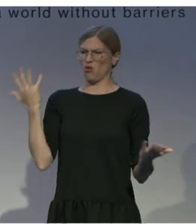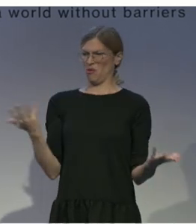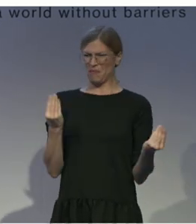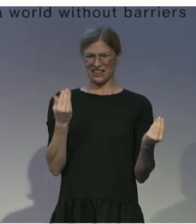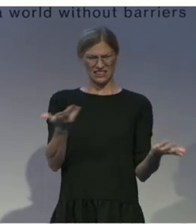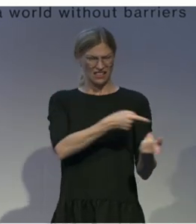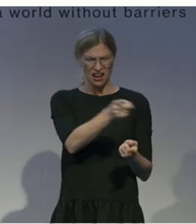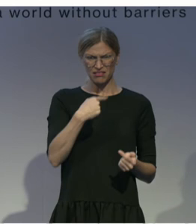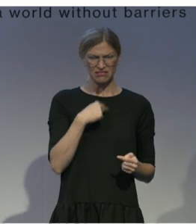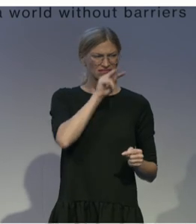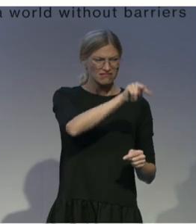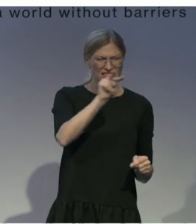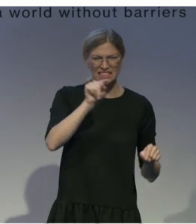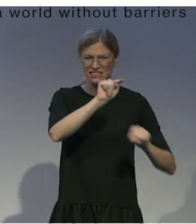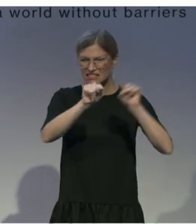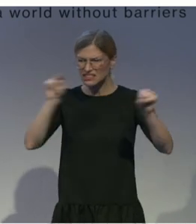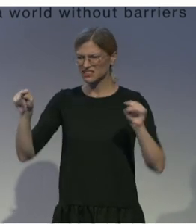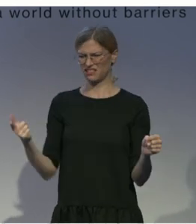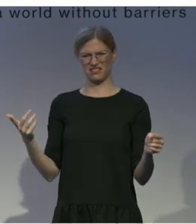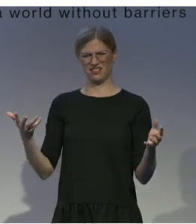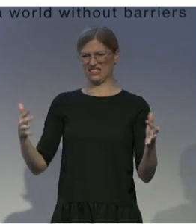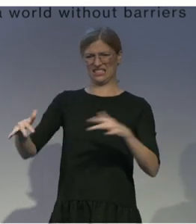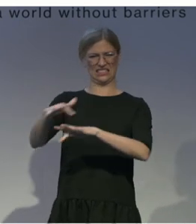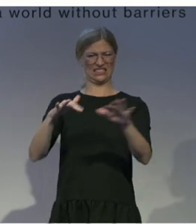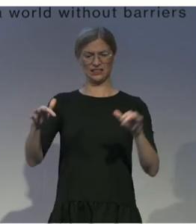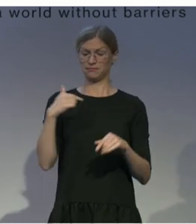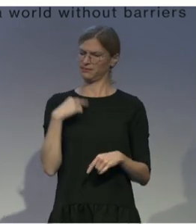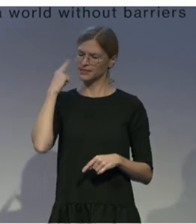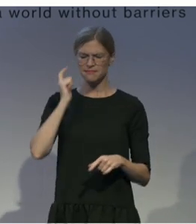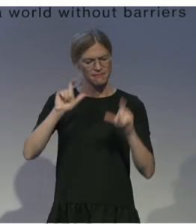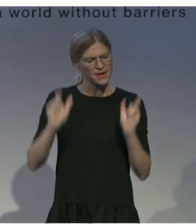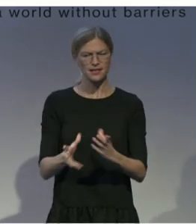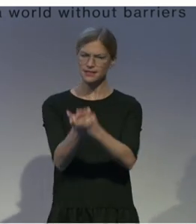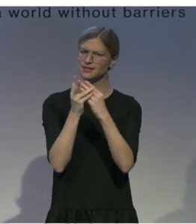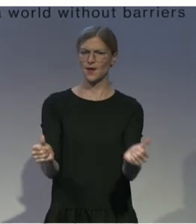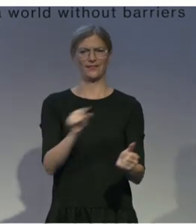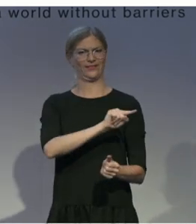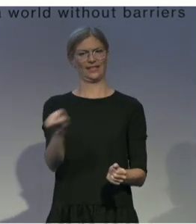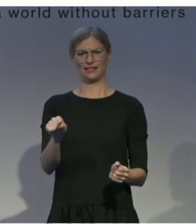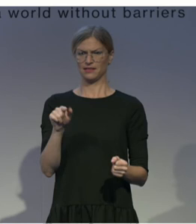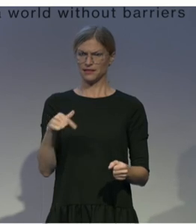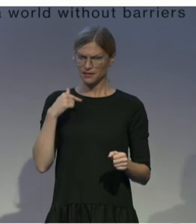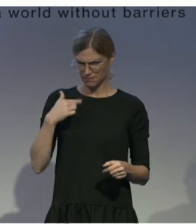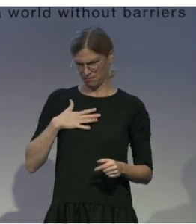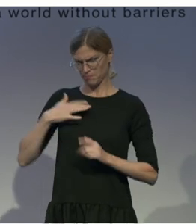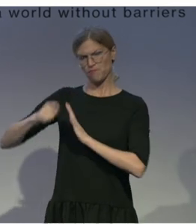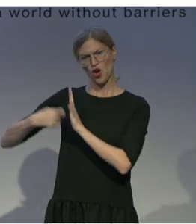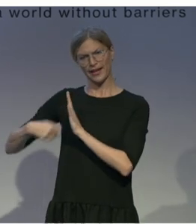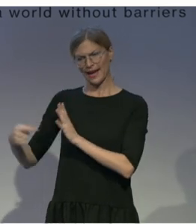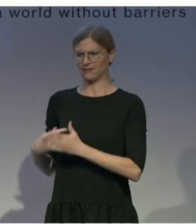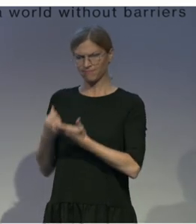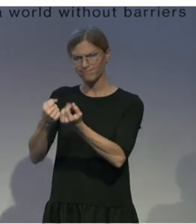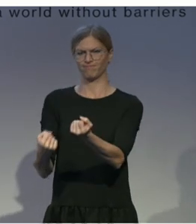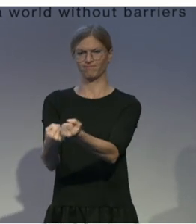we went, but we needed to really find some proof for that so that we could back up our projects, go to donors, and